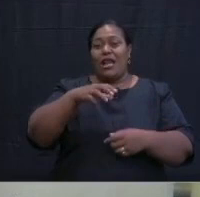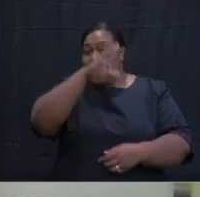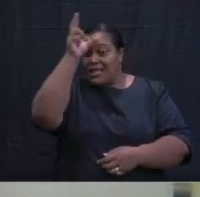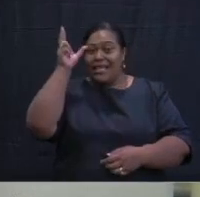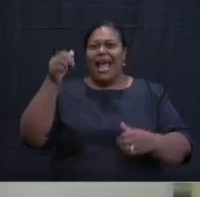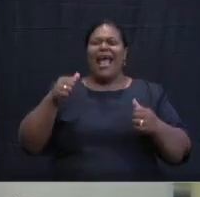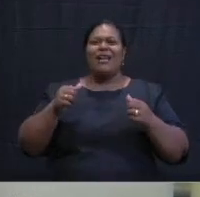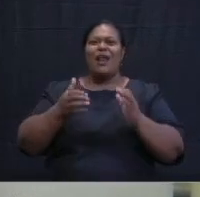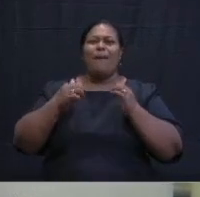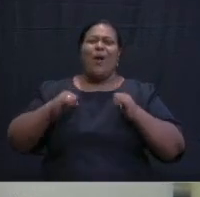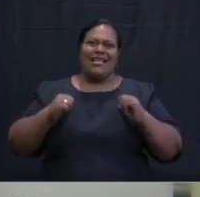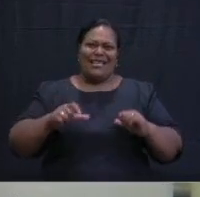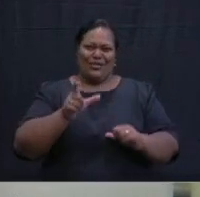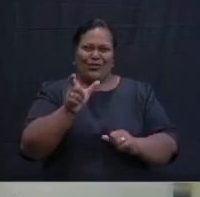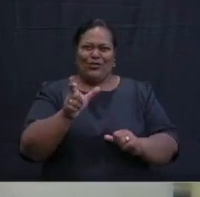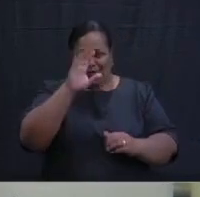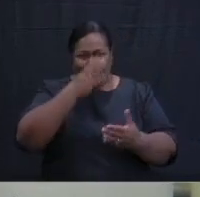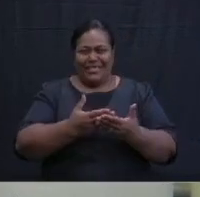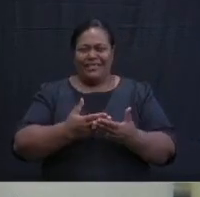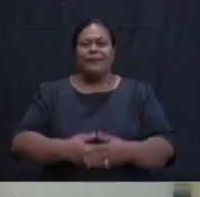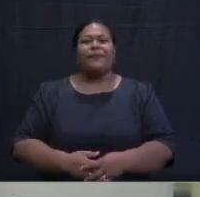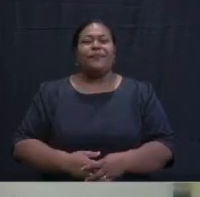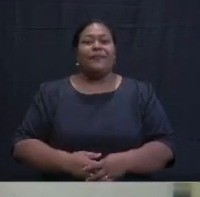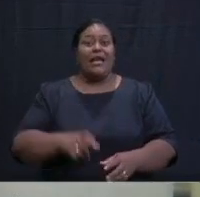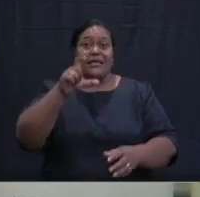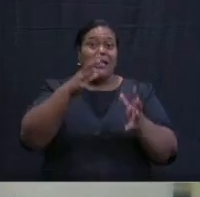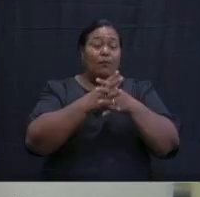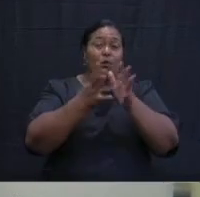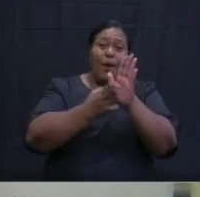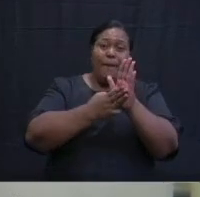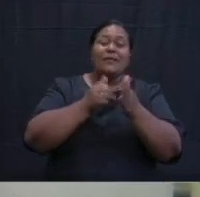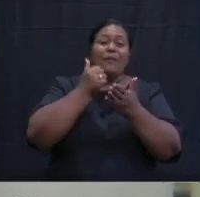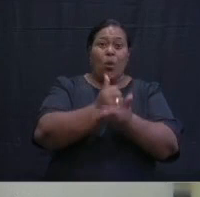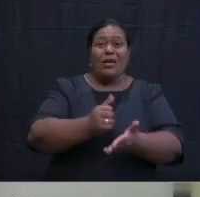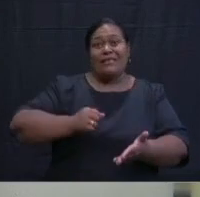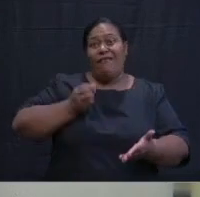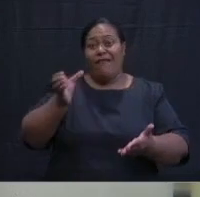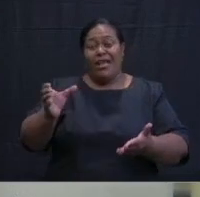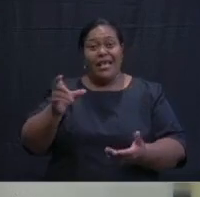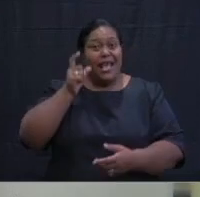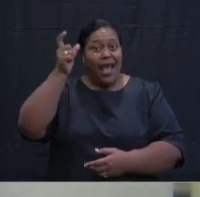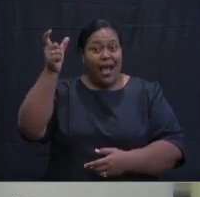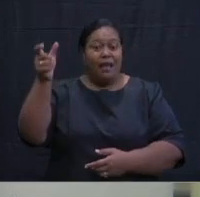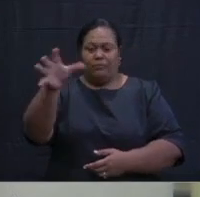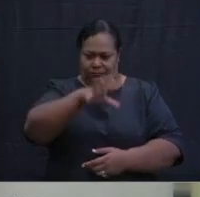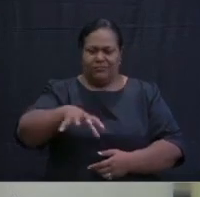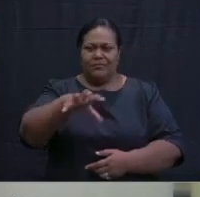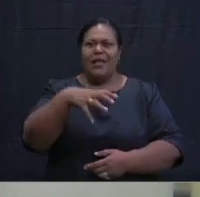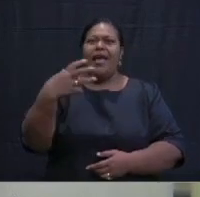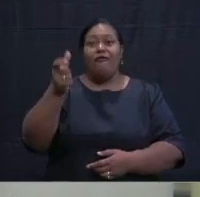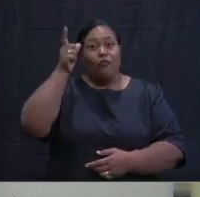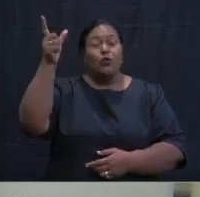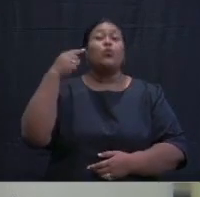The specialized pain clinic at the CWM supports our survivorship care, and this is run by Dr.